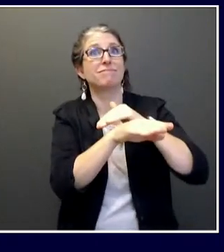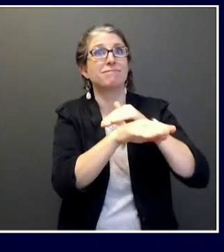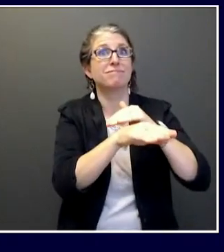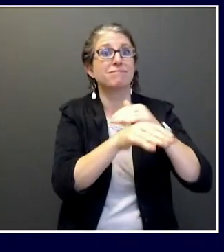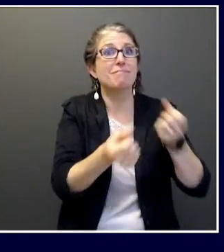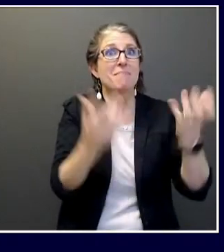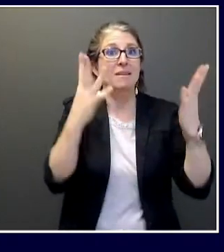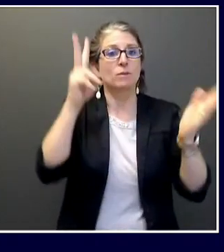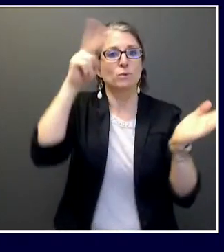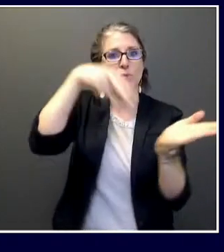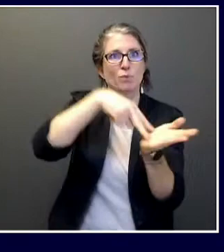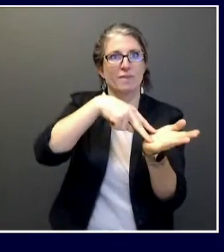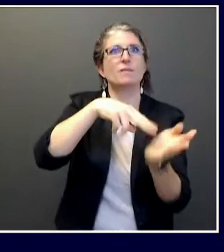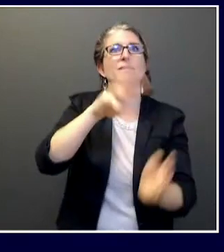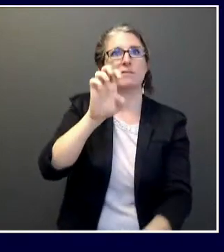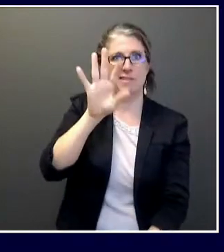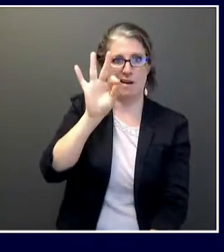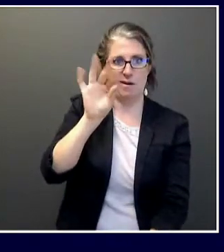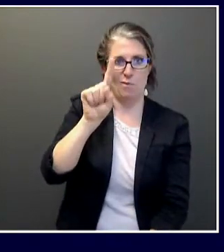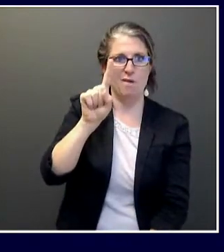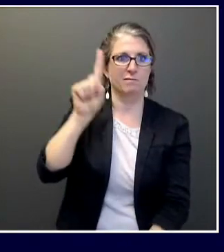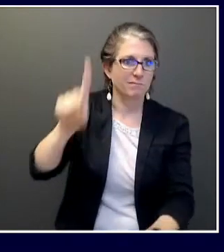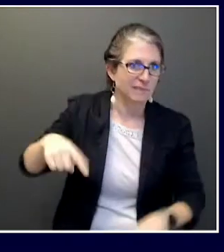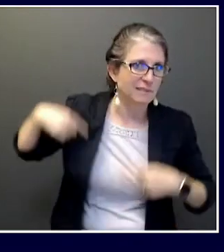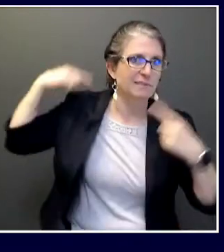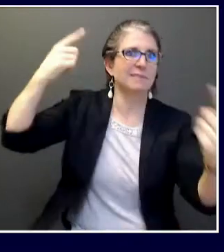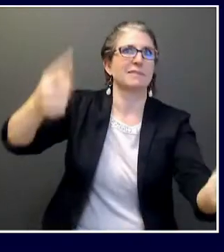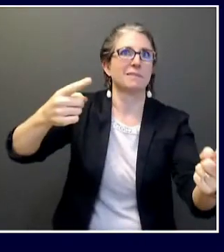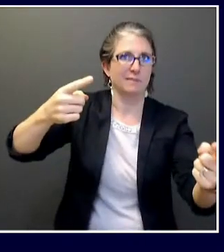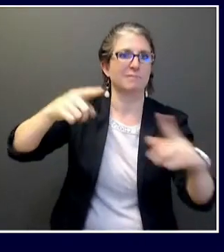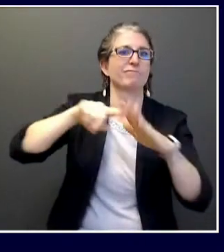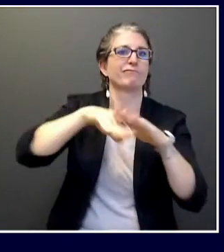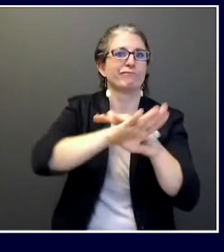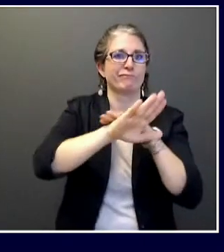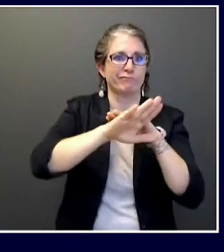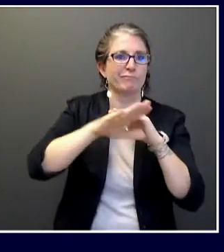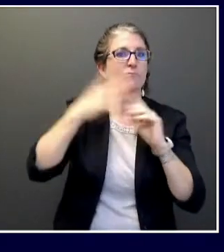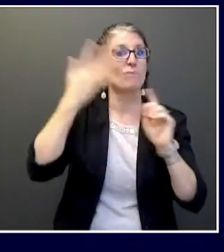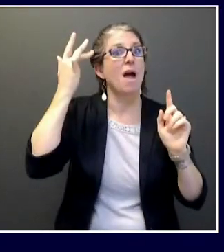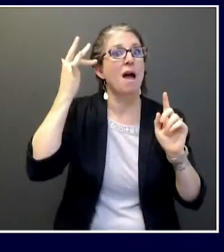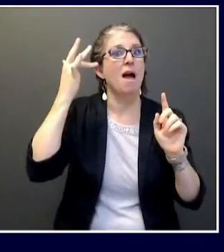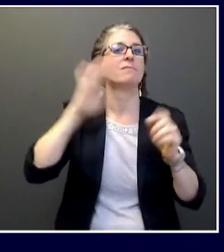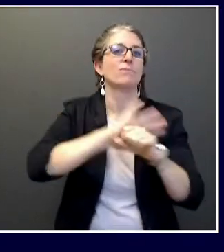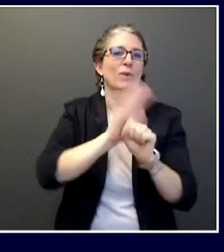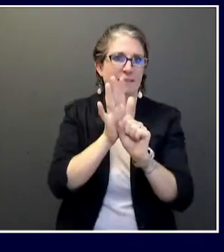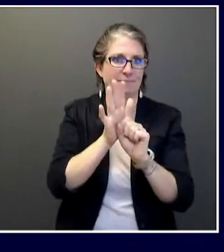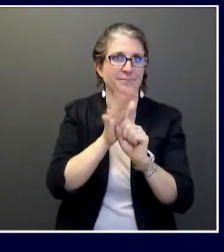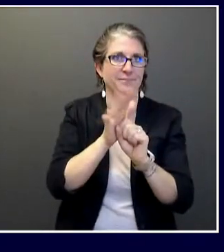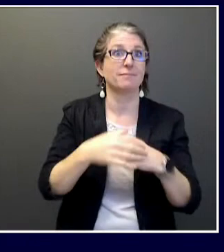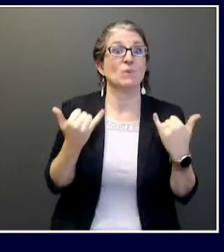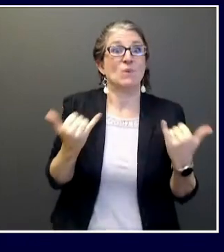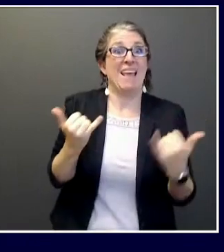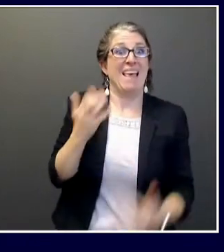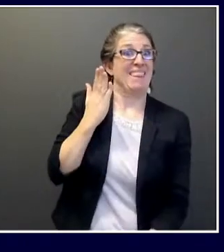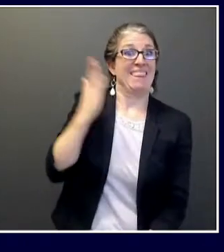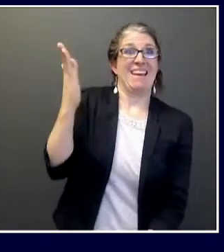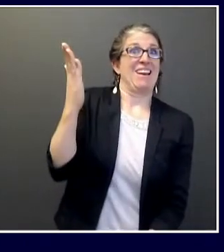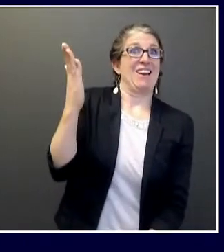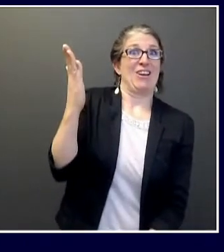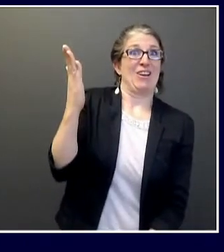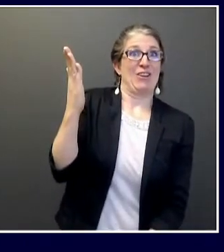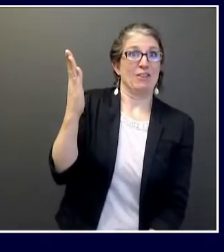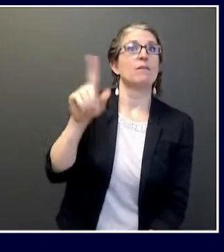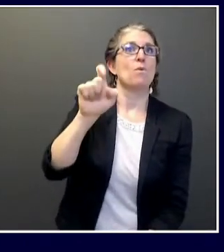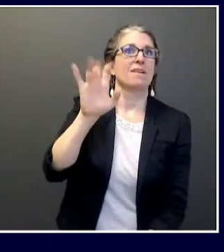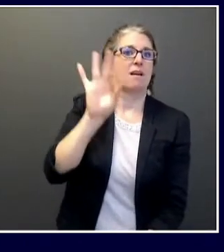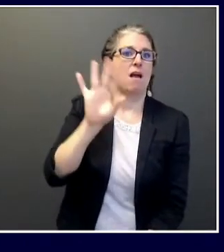2,691 people have been hospitalized since the beginning of the pandemic. And right now in Maine, there are